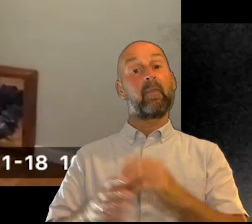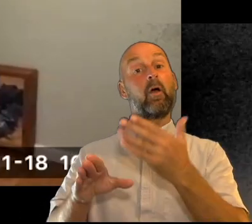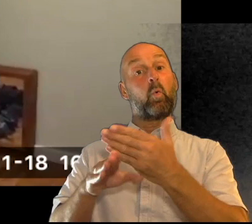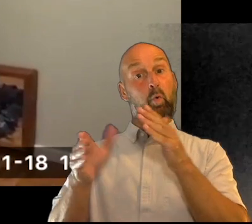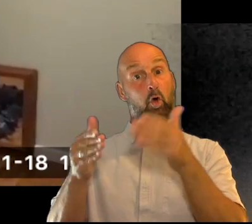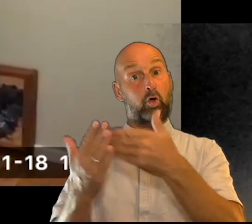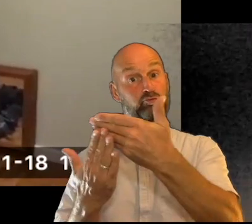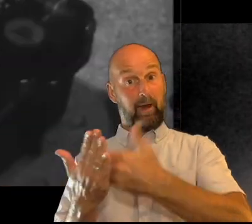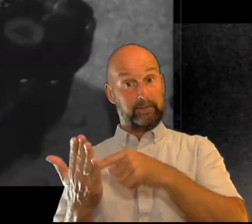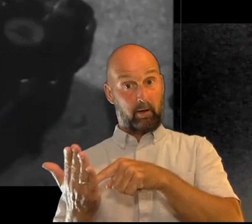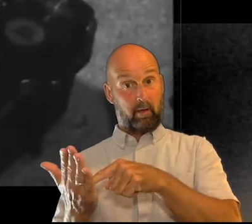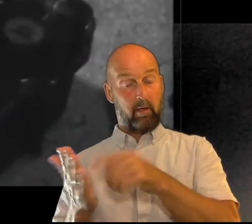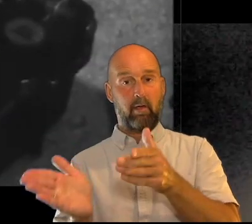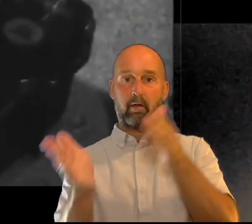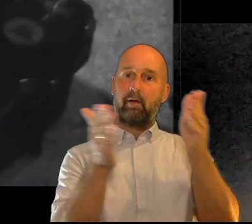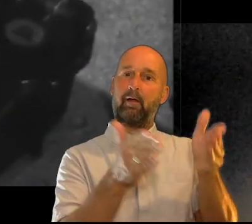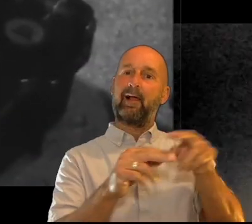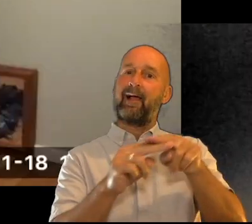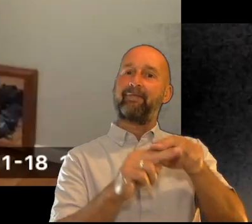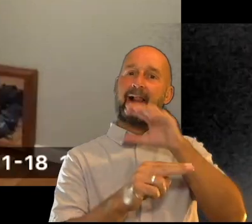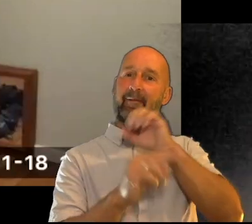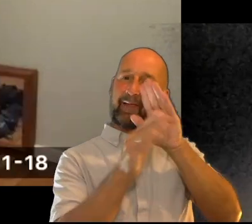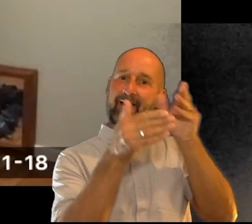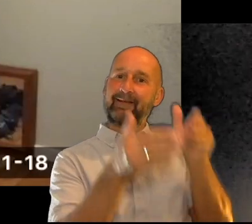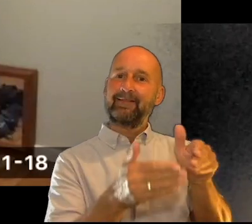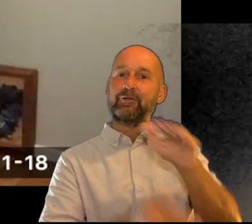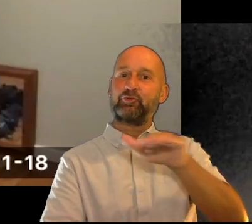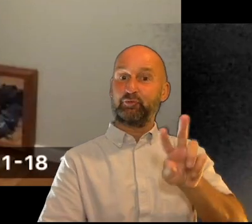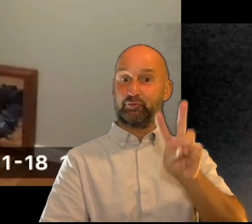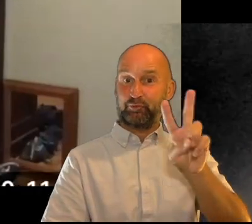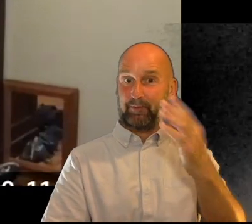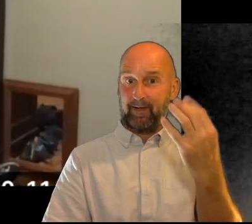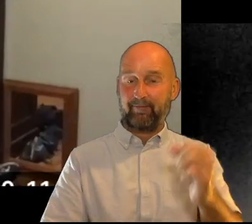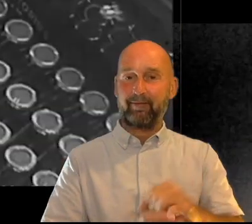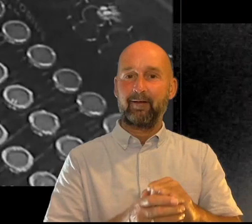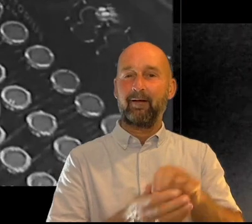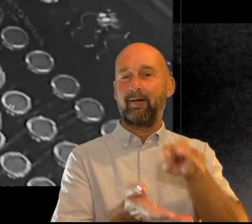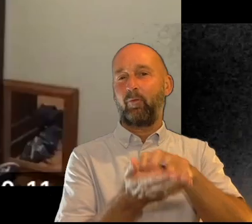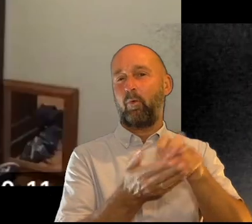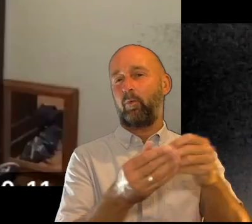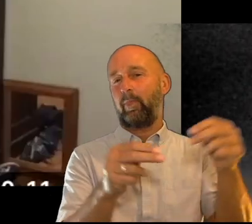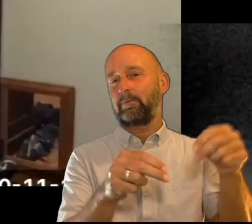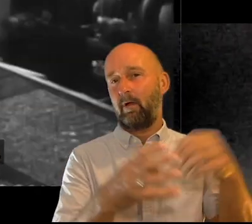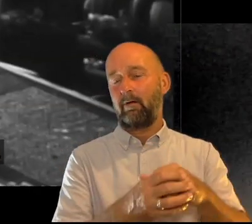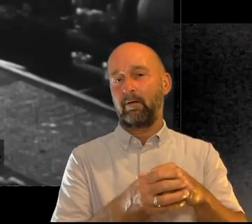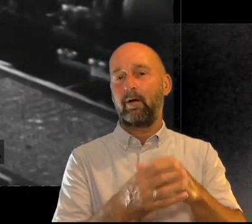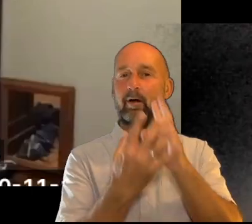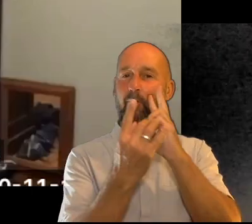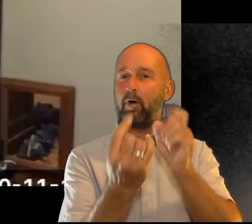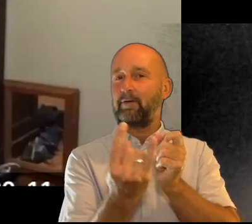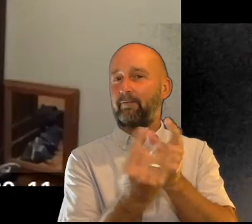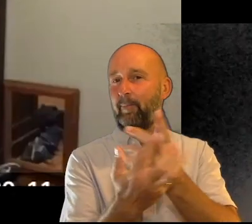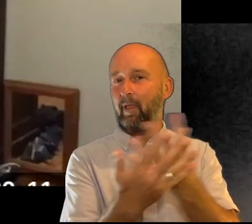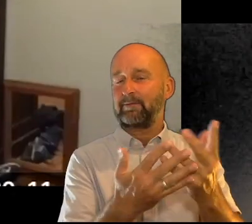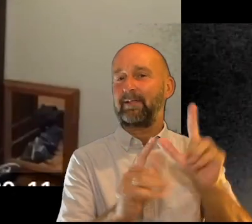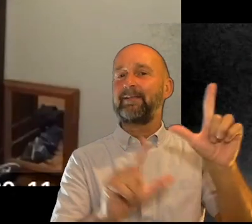Outside of working as a writer, I'm a bit of a family man. I've got 2 children and I walk my dog a lot, and I watch quite a lot of